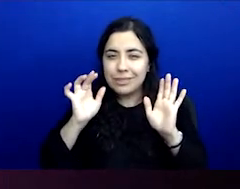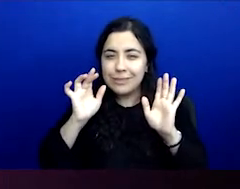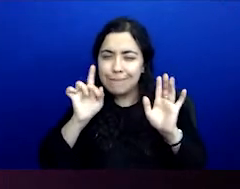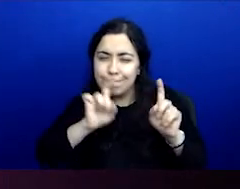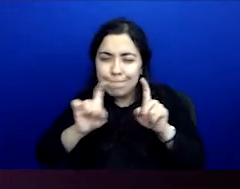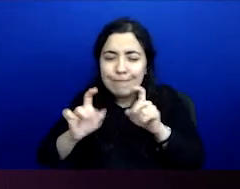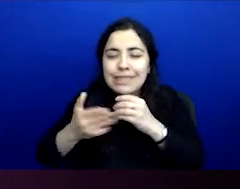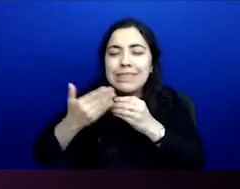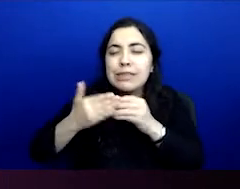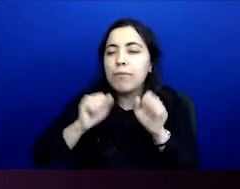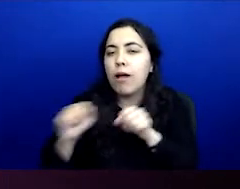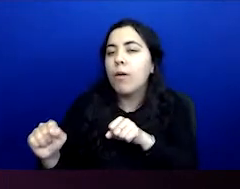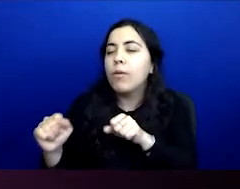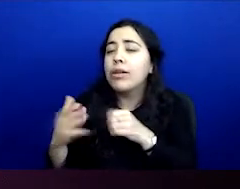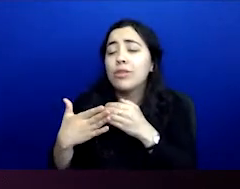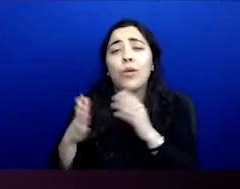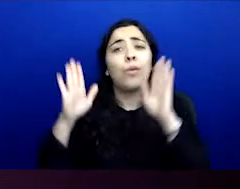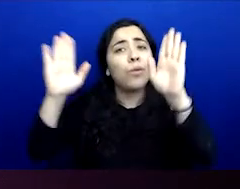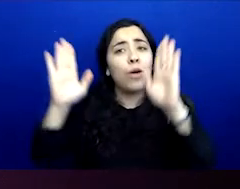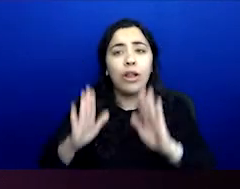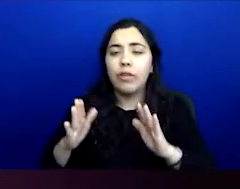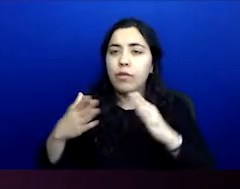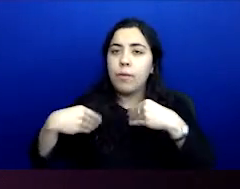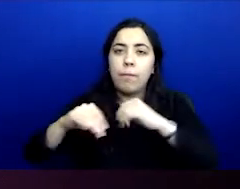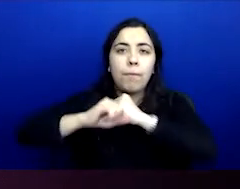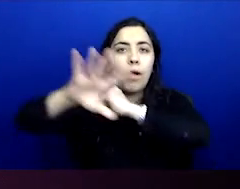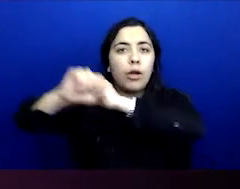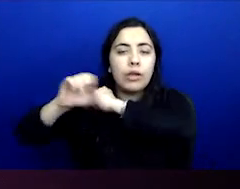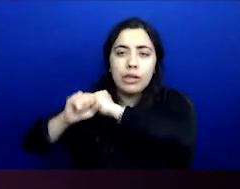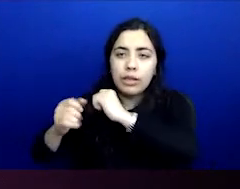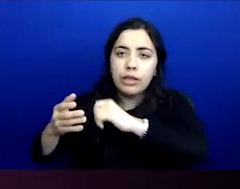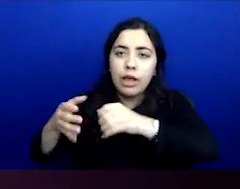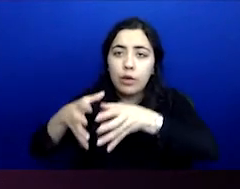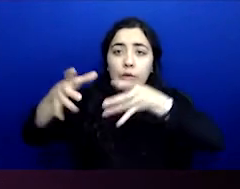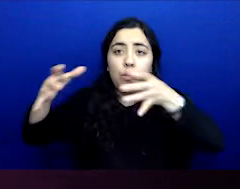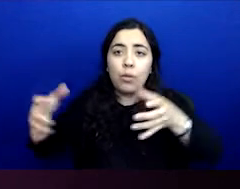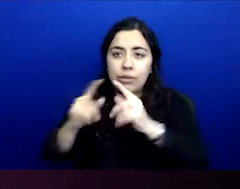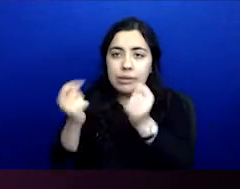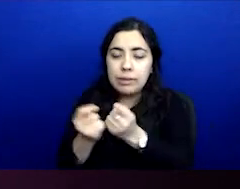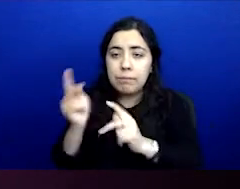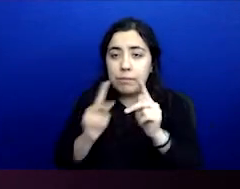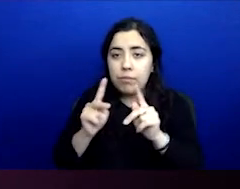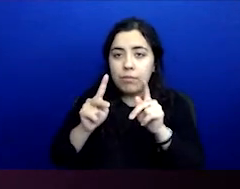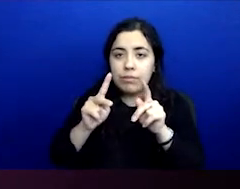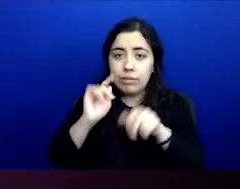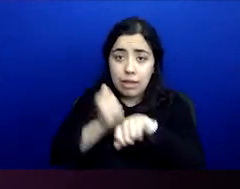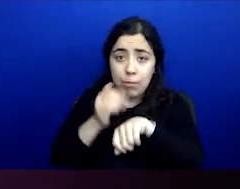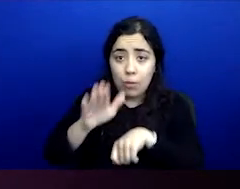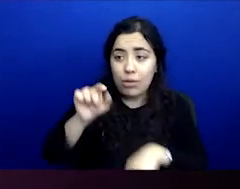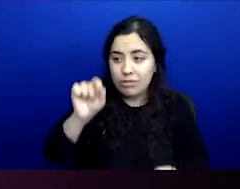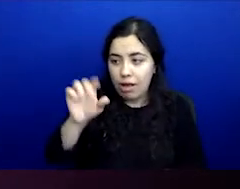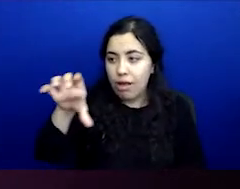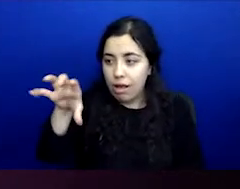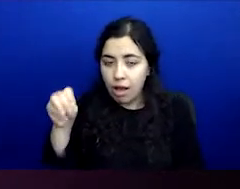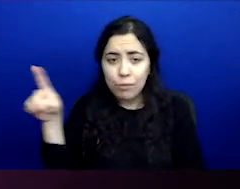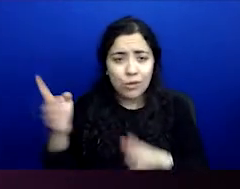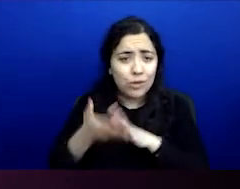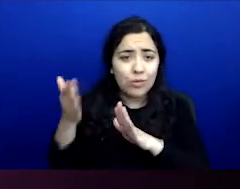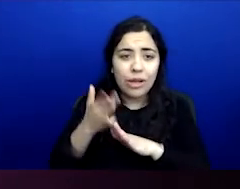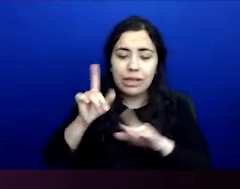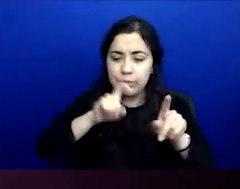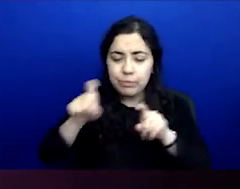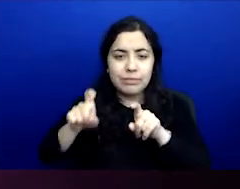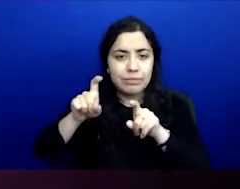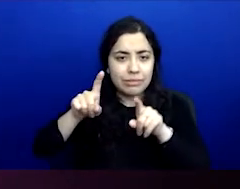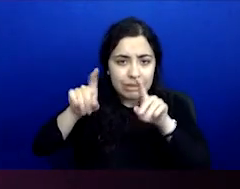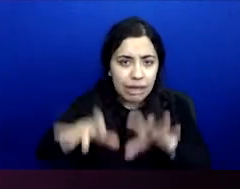possible. So really great marketing and growth teams, the people building your .coms, they're running experimentation tests, they're running A/B